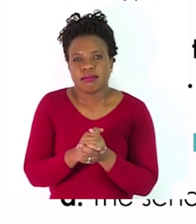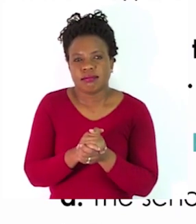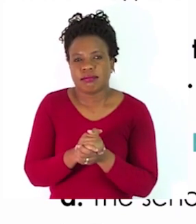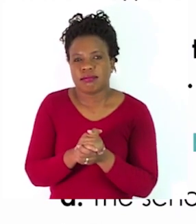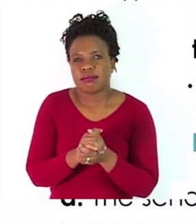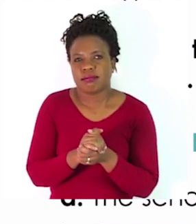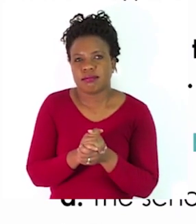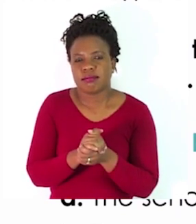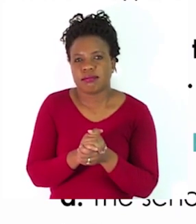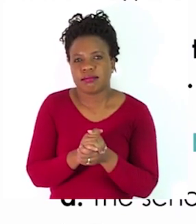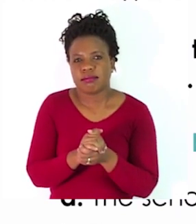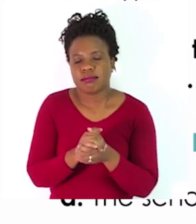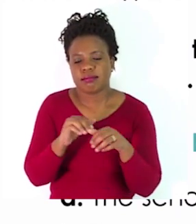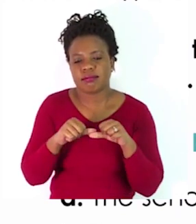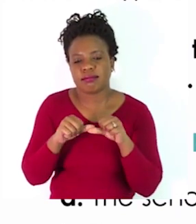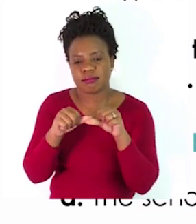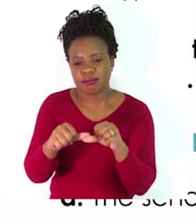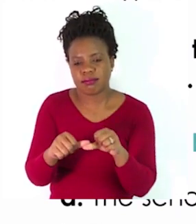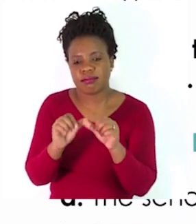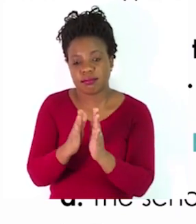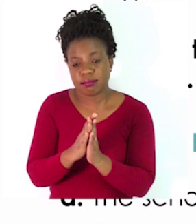sentences. Let's move on to page